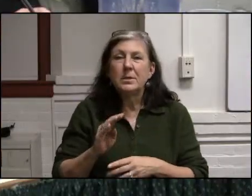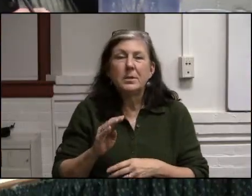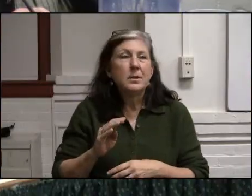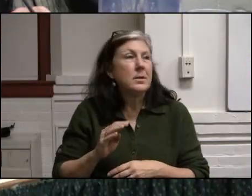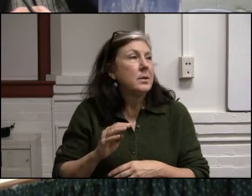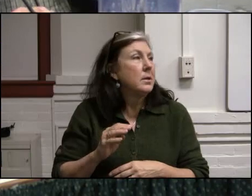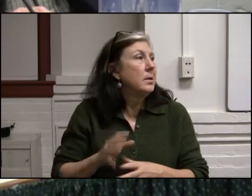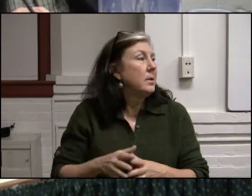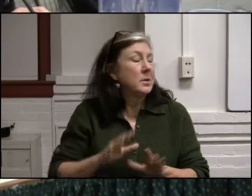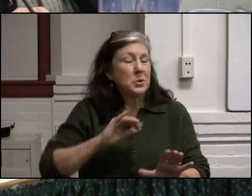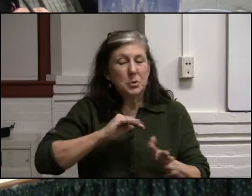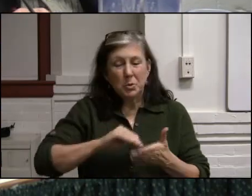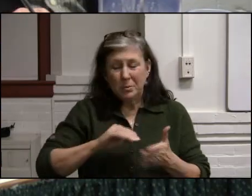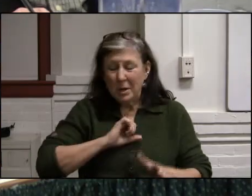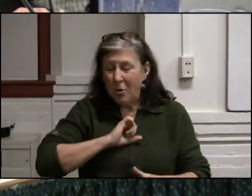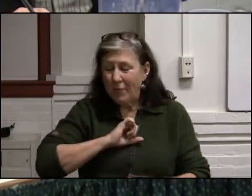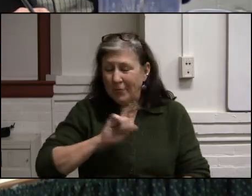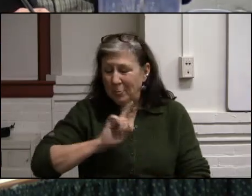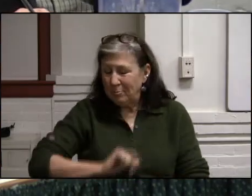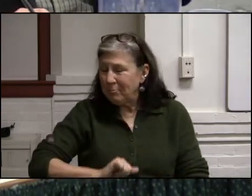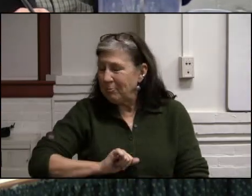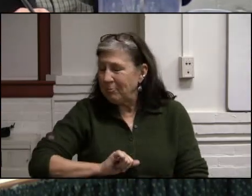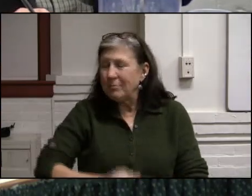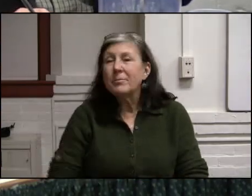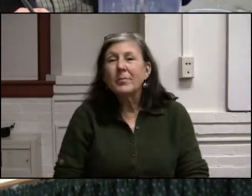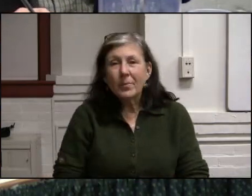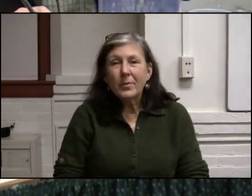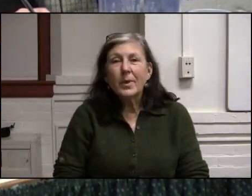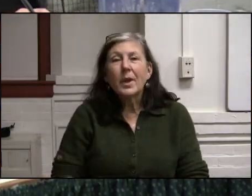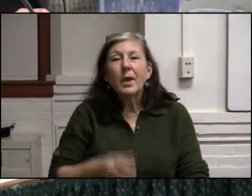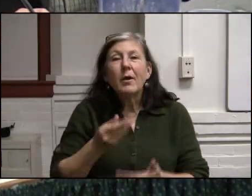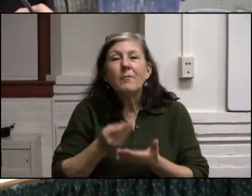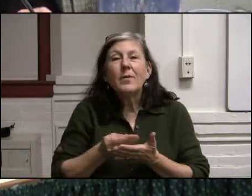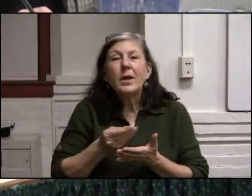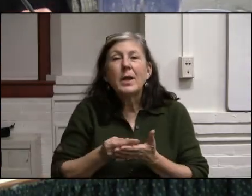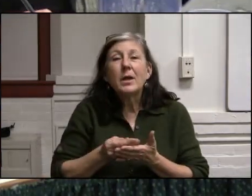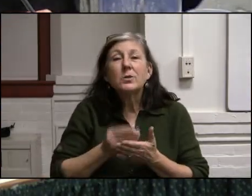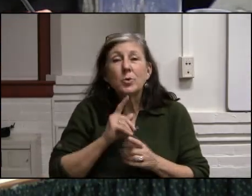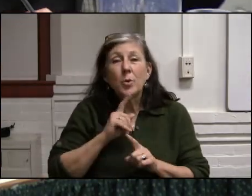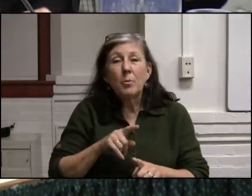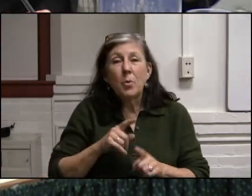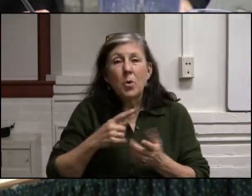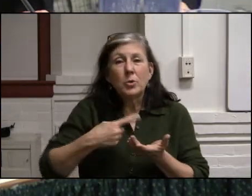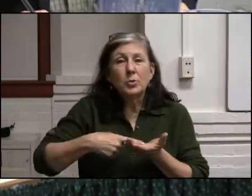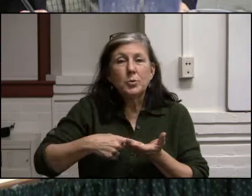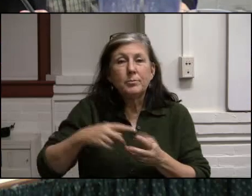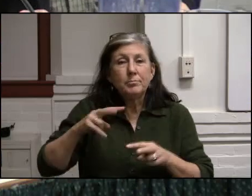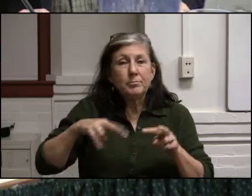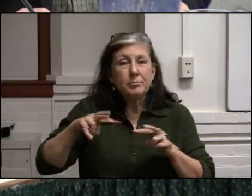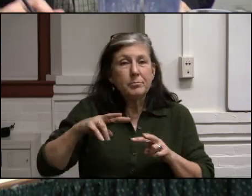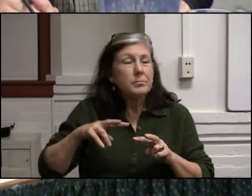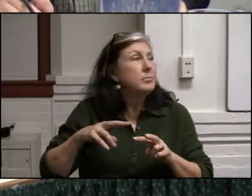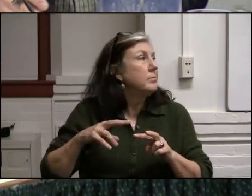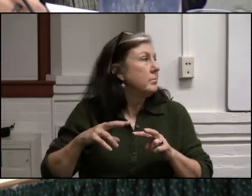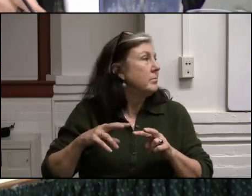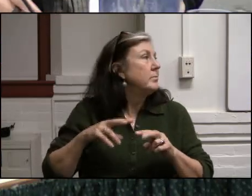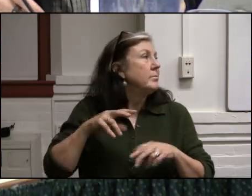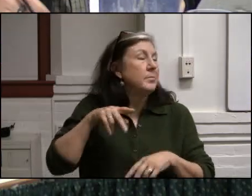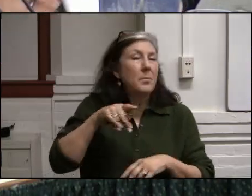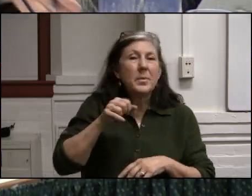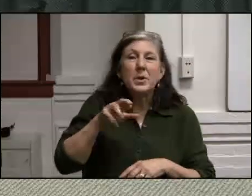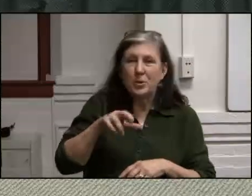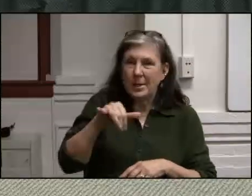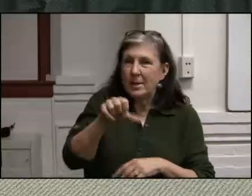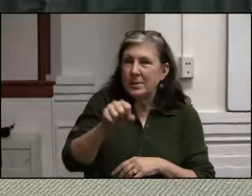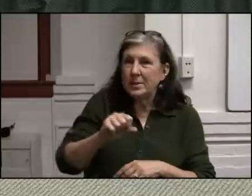need to cough. Sorry. We have a financial report to go over. We do. So the monthly financial